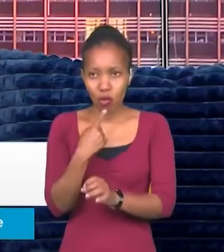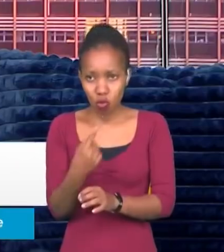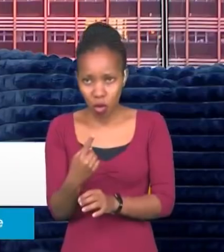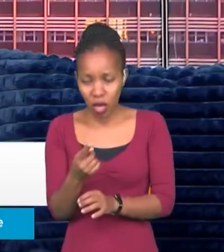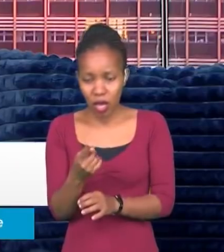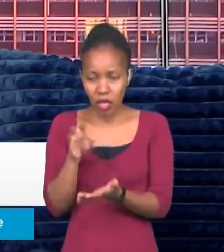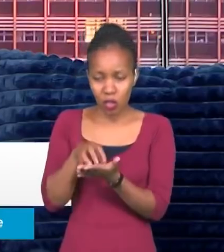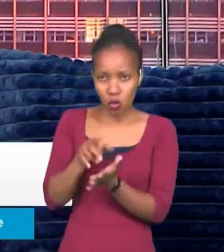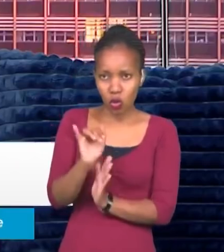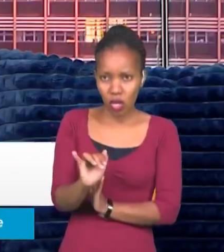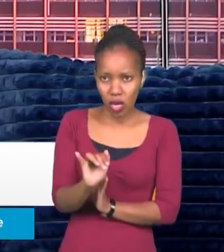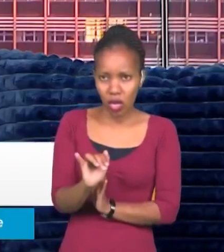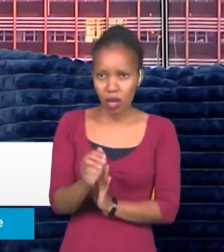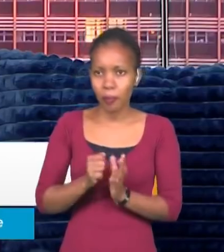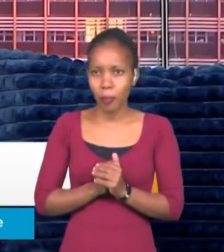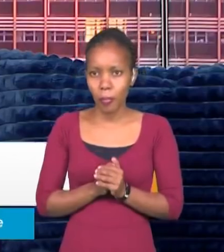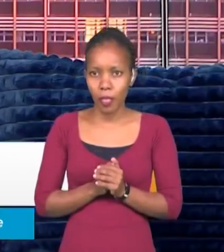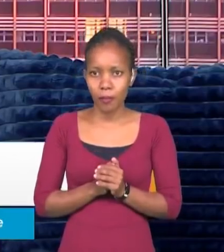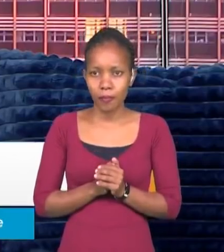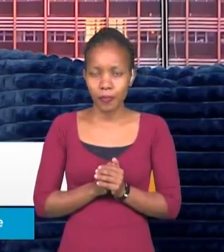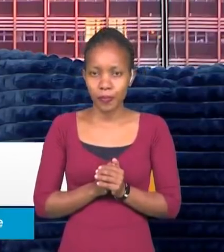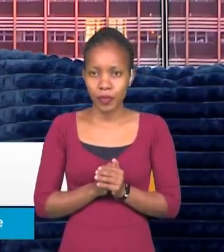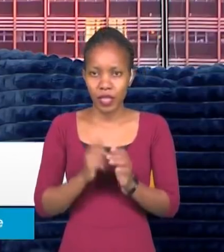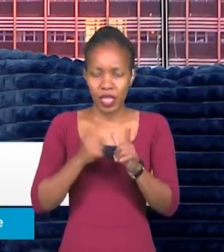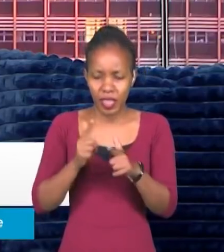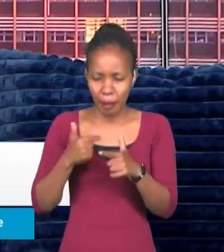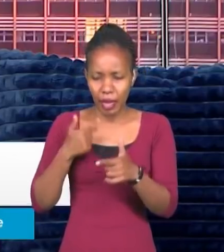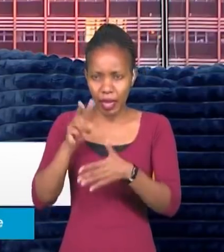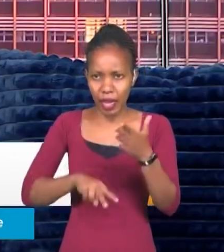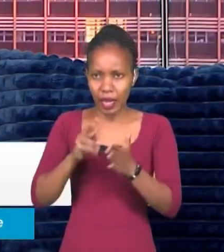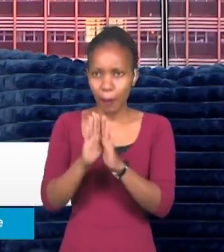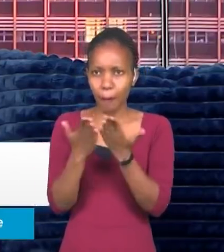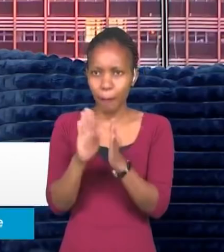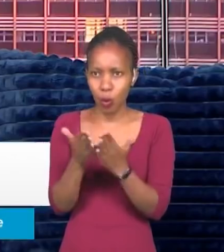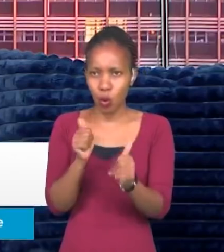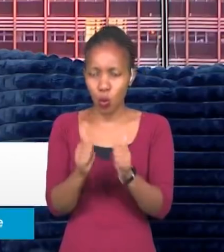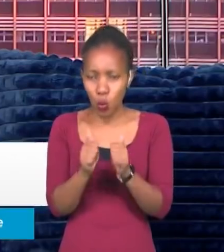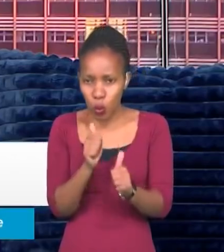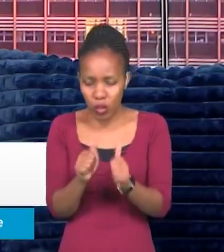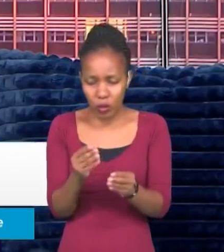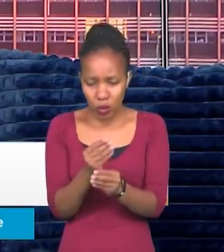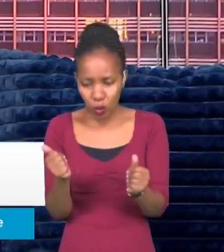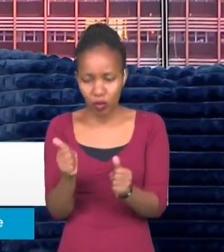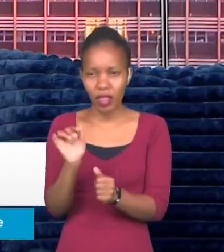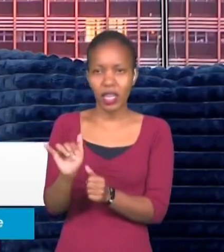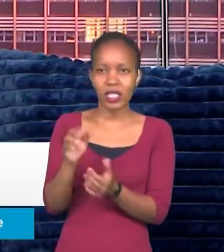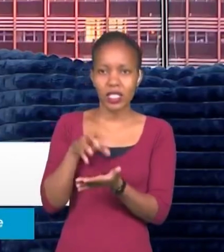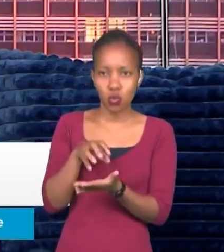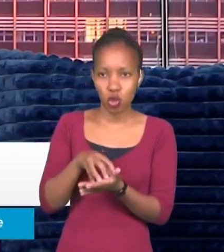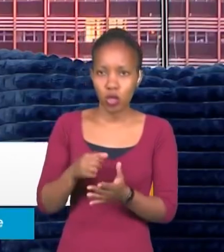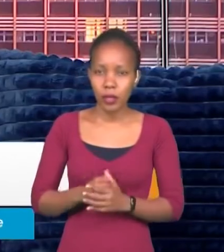that situation, what I'm going through at that particular situation, I read a book that would work for that particular situation. You